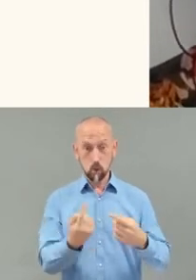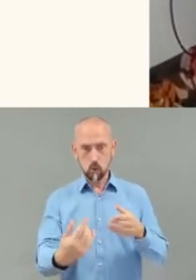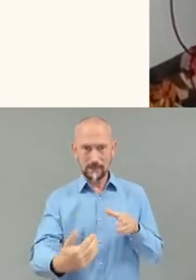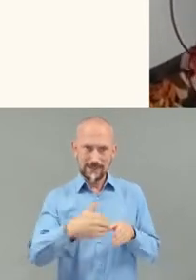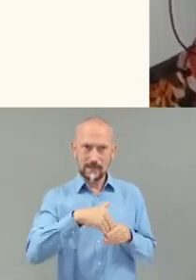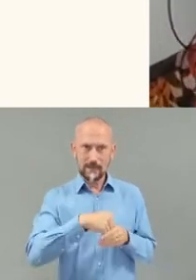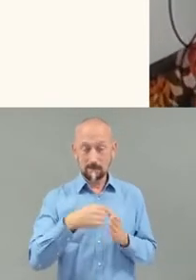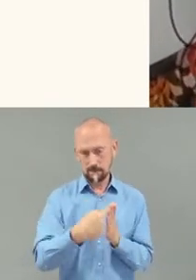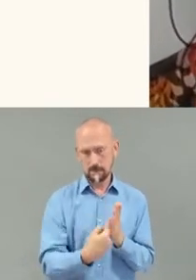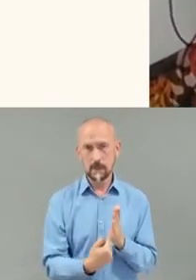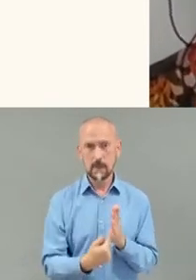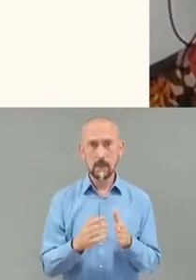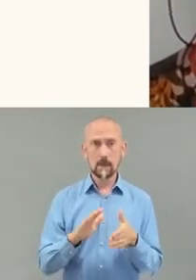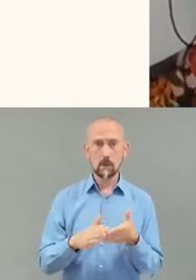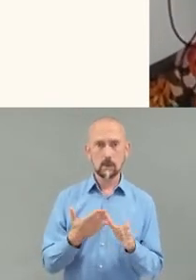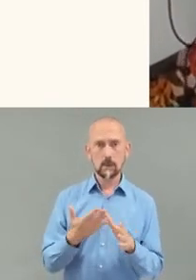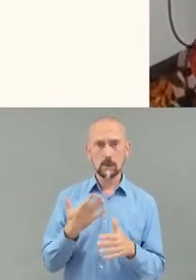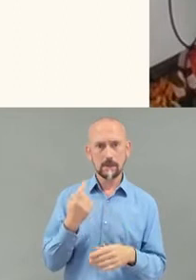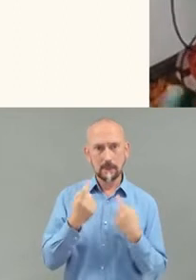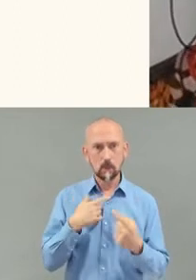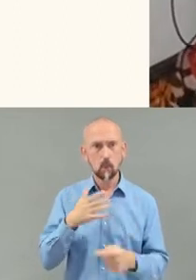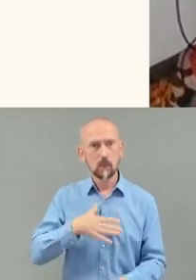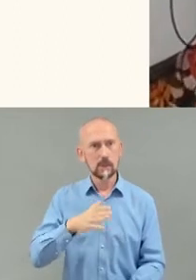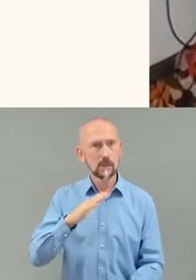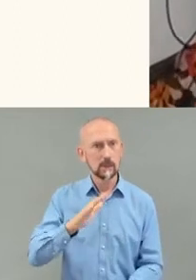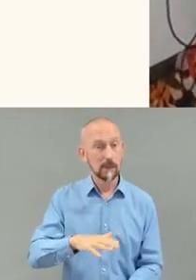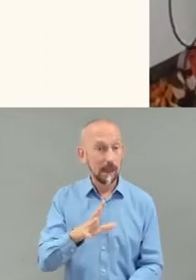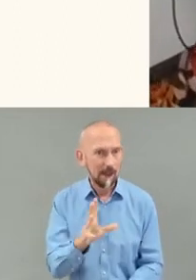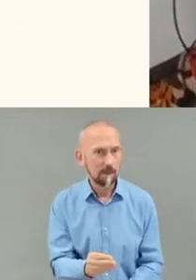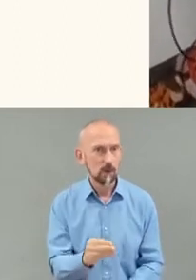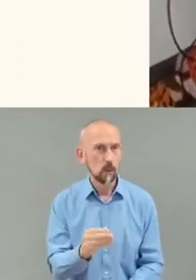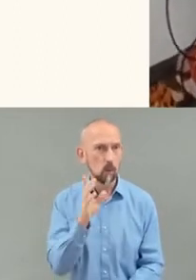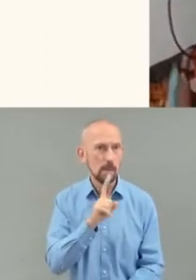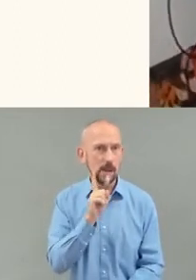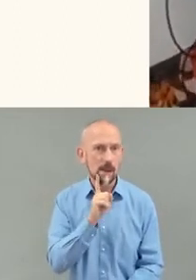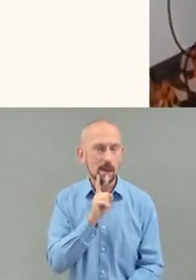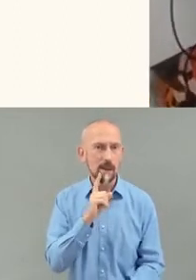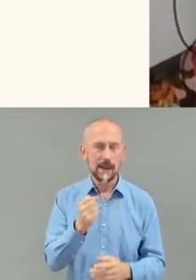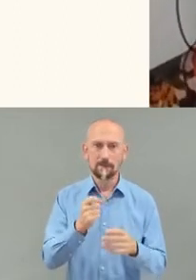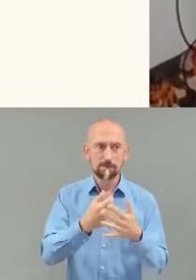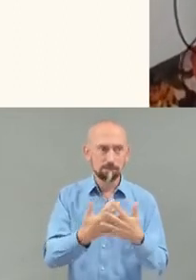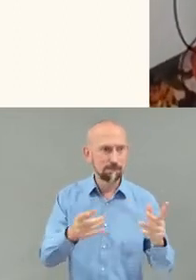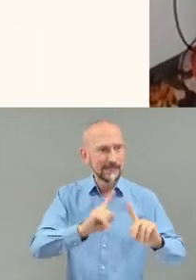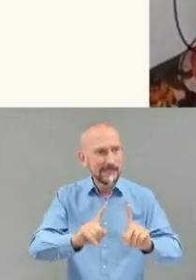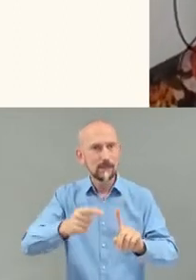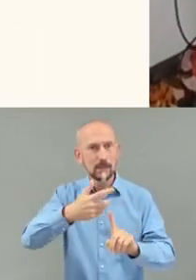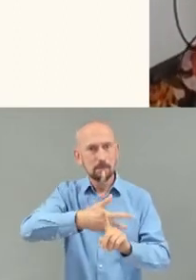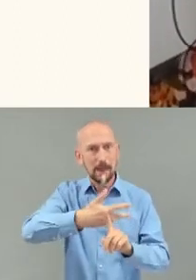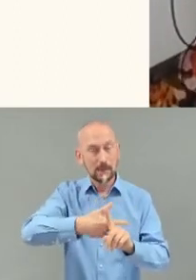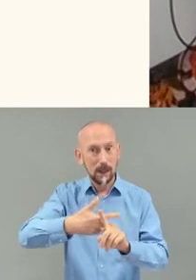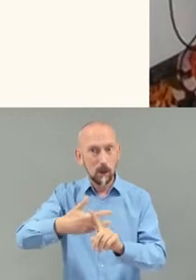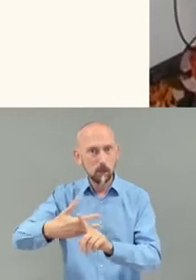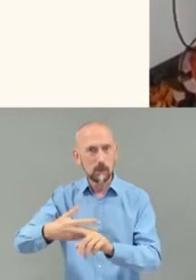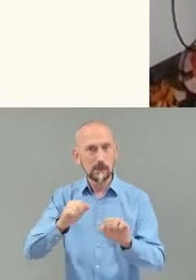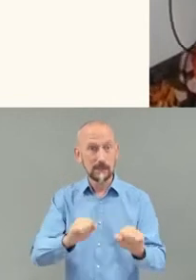Black African women, and we came across so many people from different backgrounds, which is so rich in